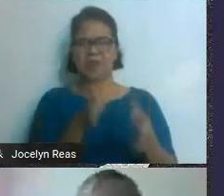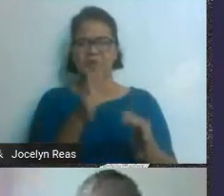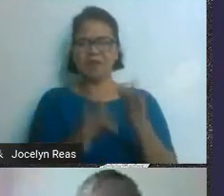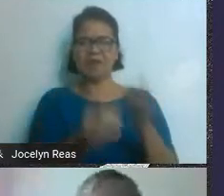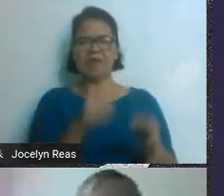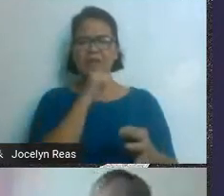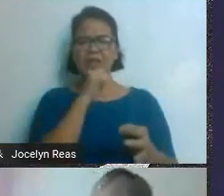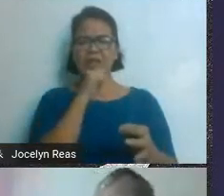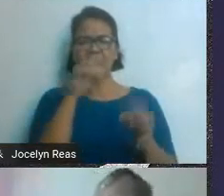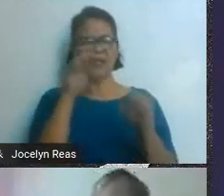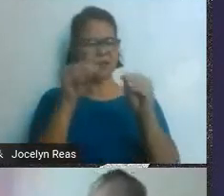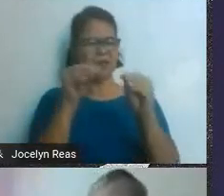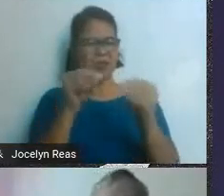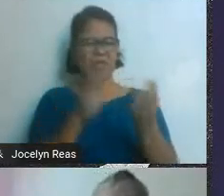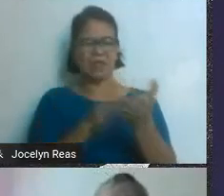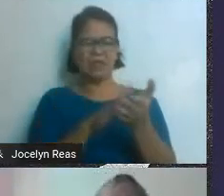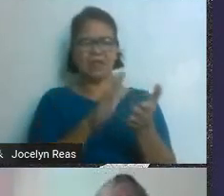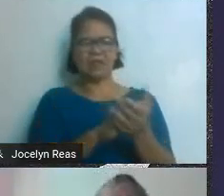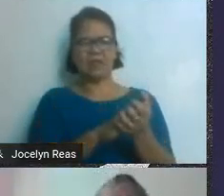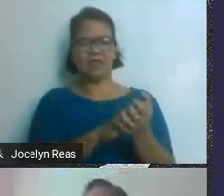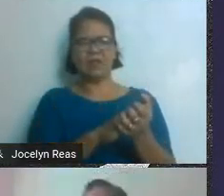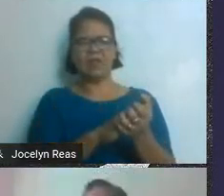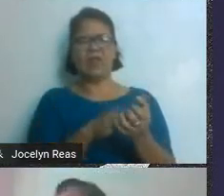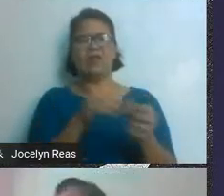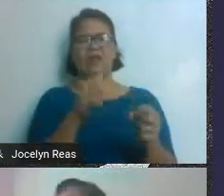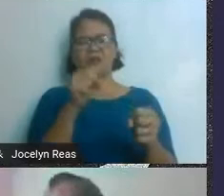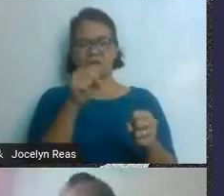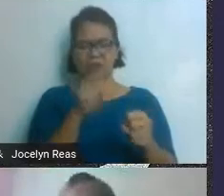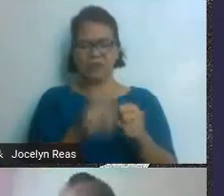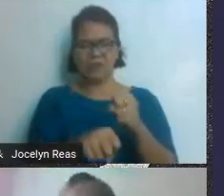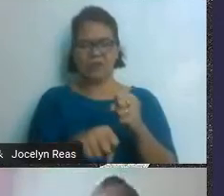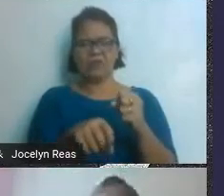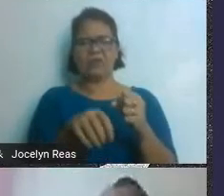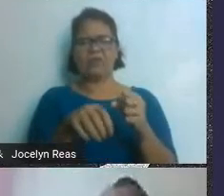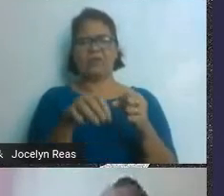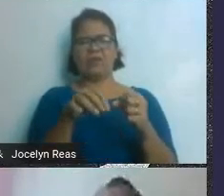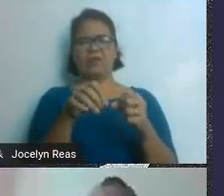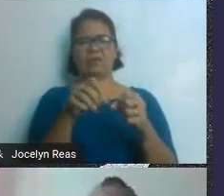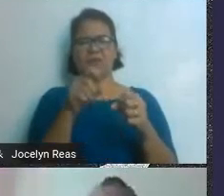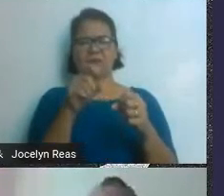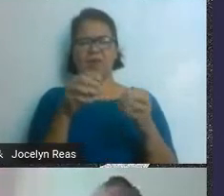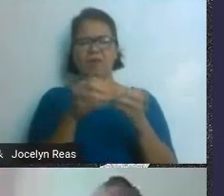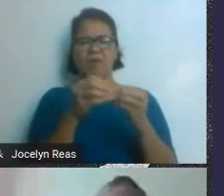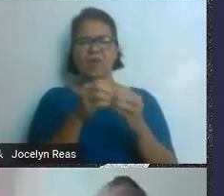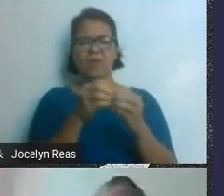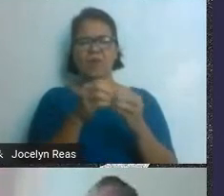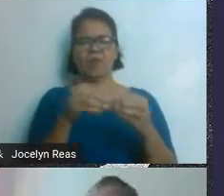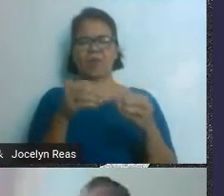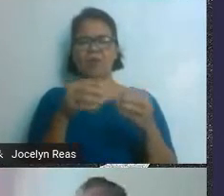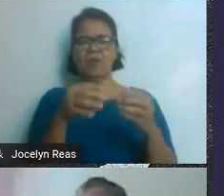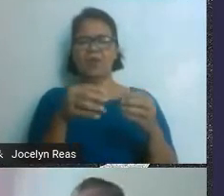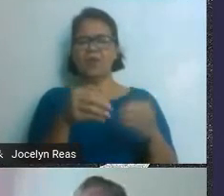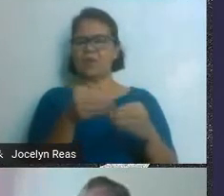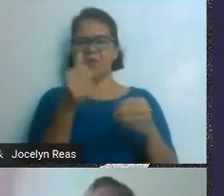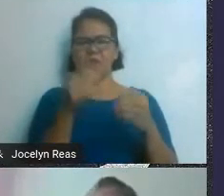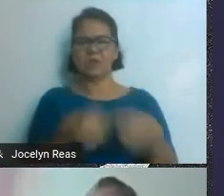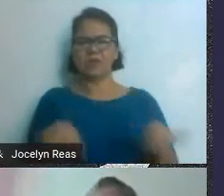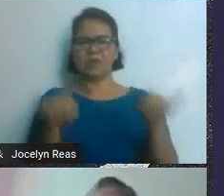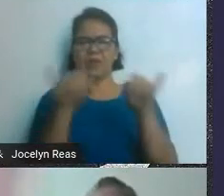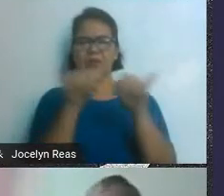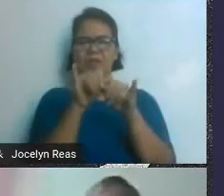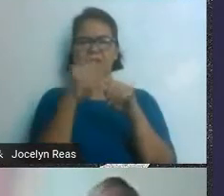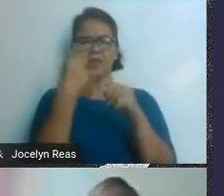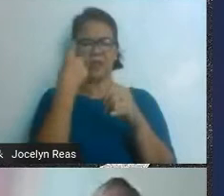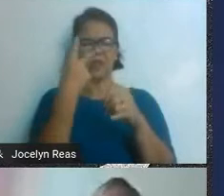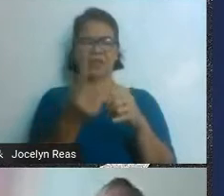ituro, hindi siya matututunan basta-basta. So more on the most essential learning competencies, as you can see in this